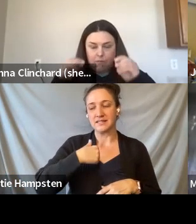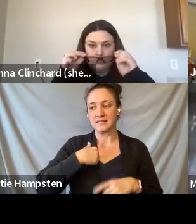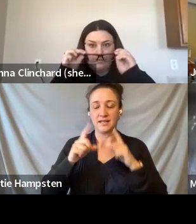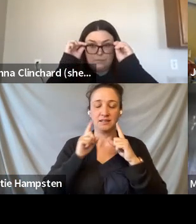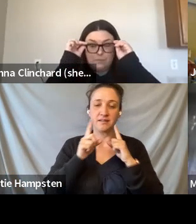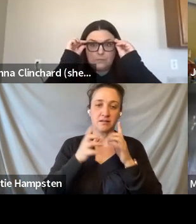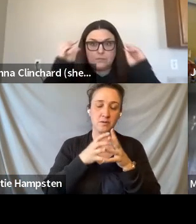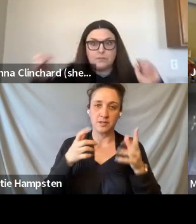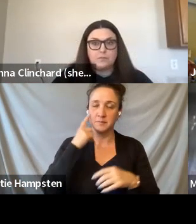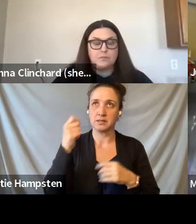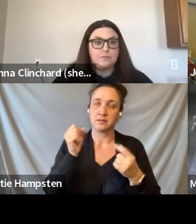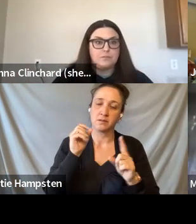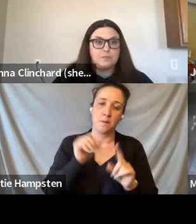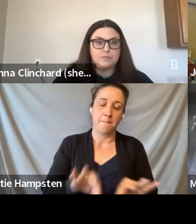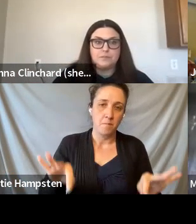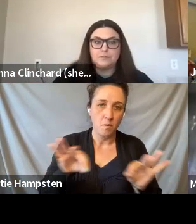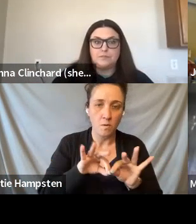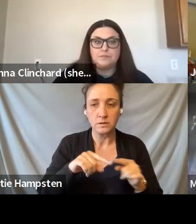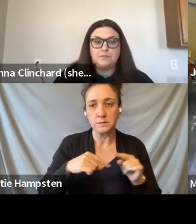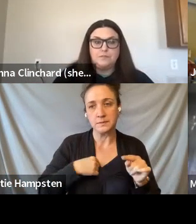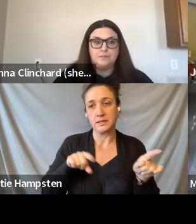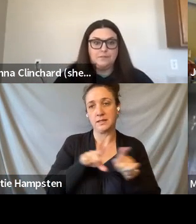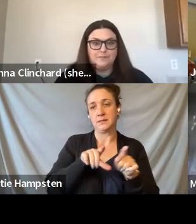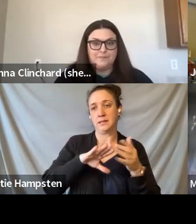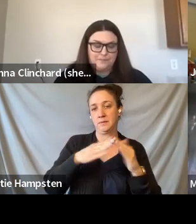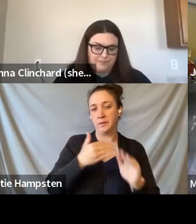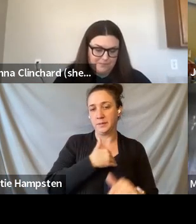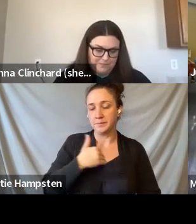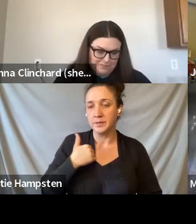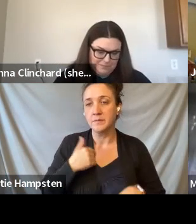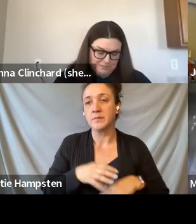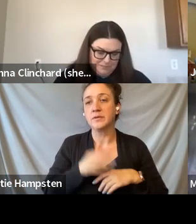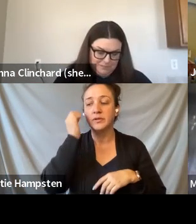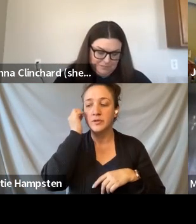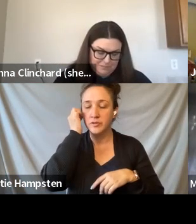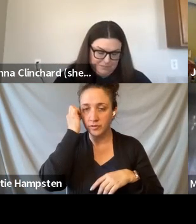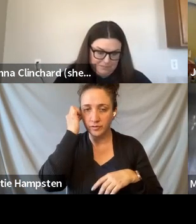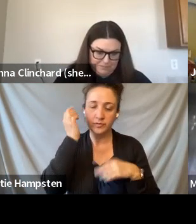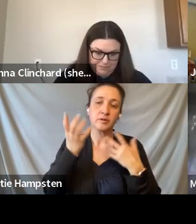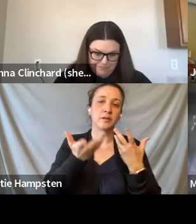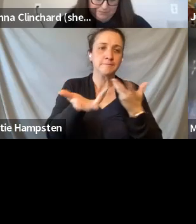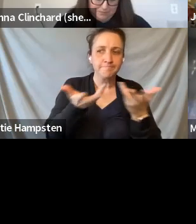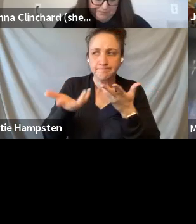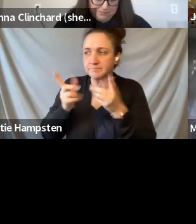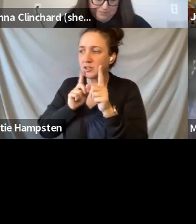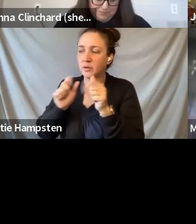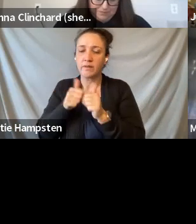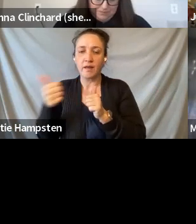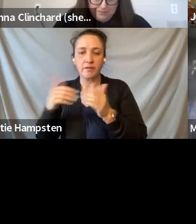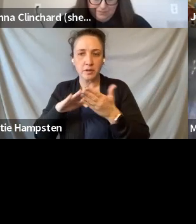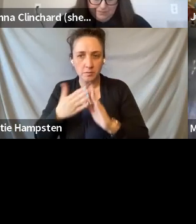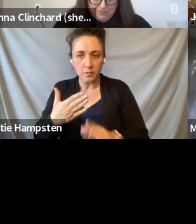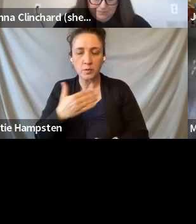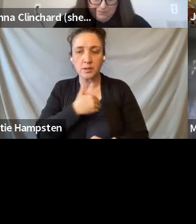so important to me as a community member, talking to and speaking to other community members who have gone through